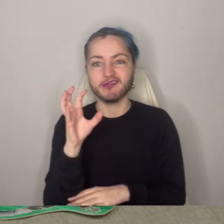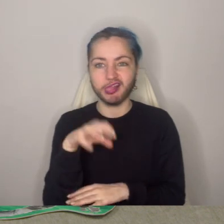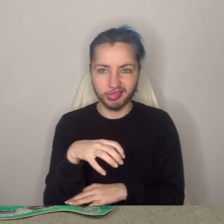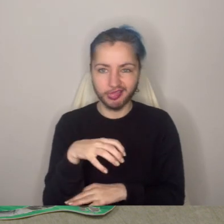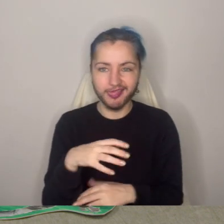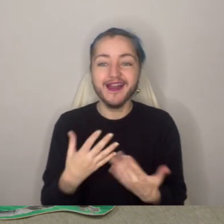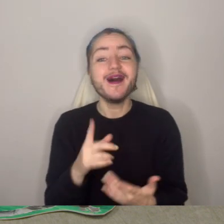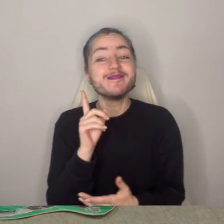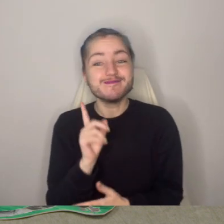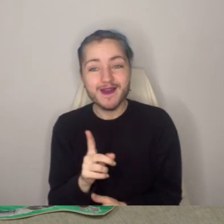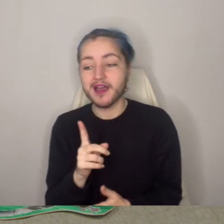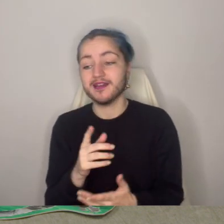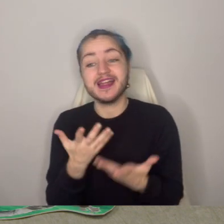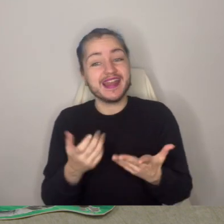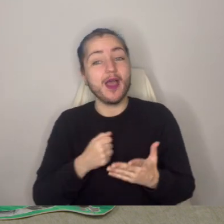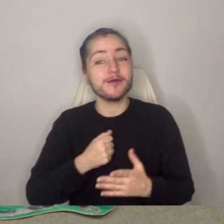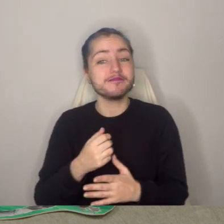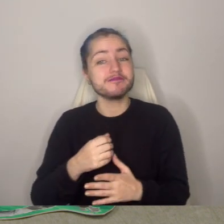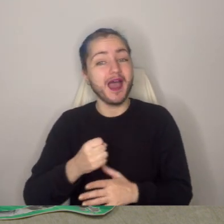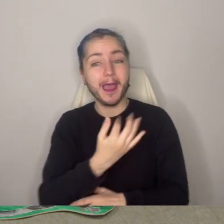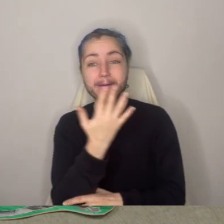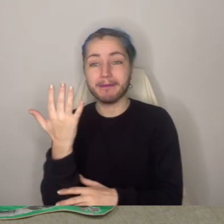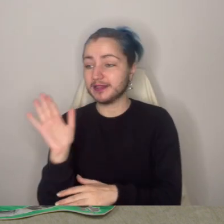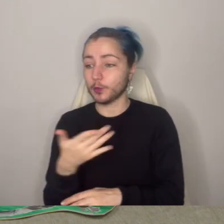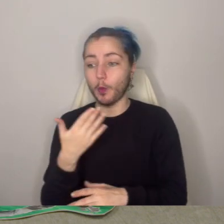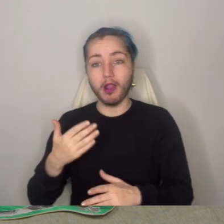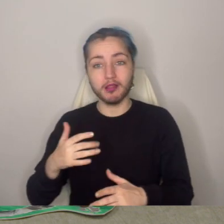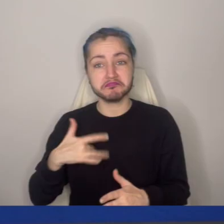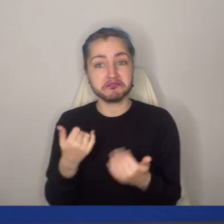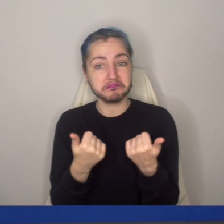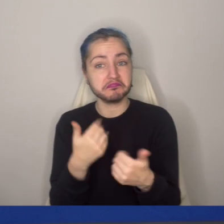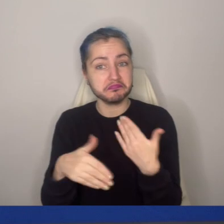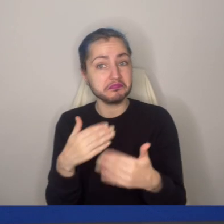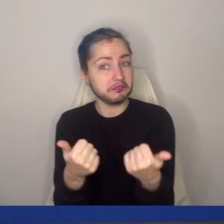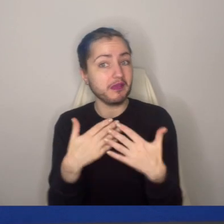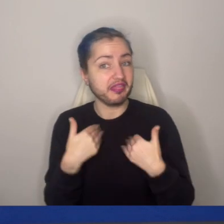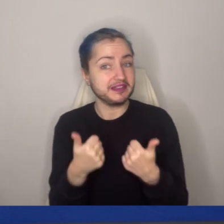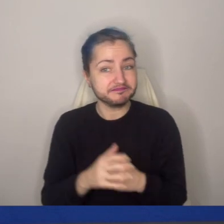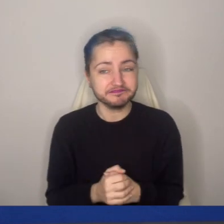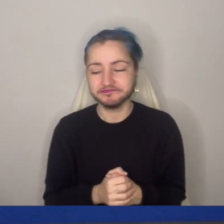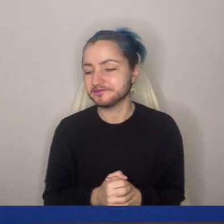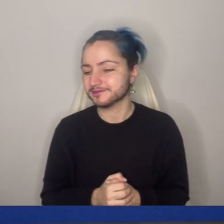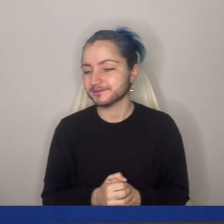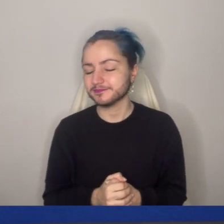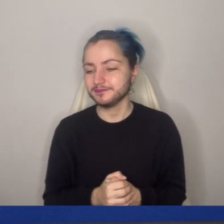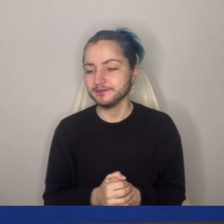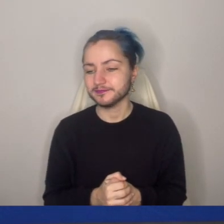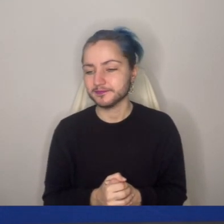at least now my plants are doing well. They're doing well. Okay. So here we have this kind